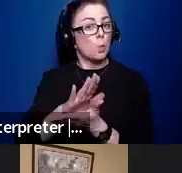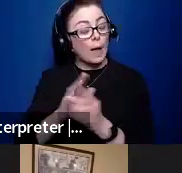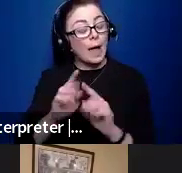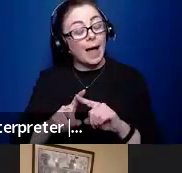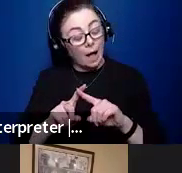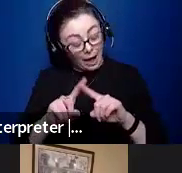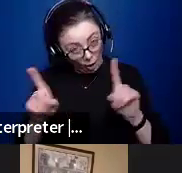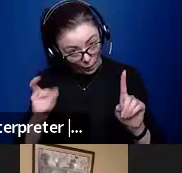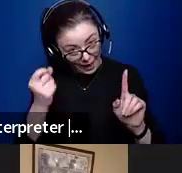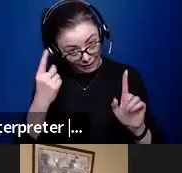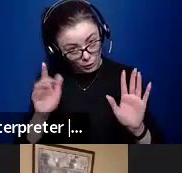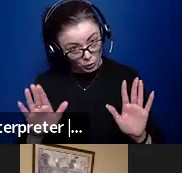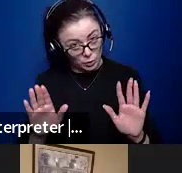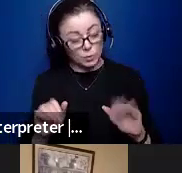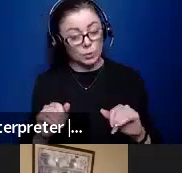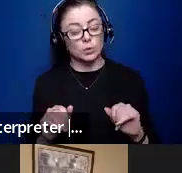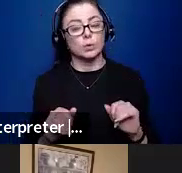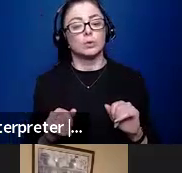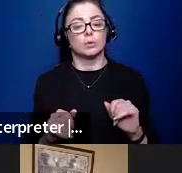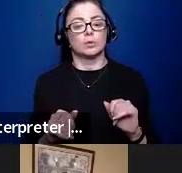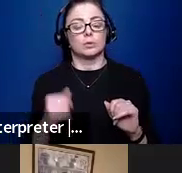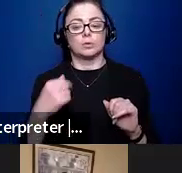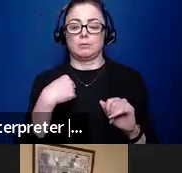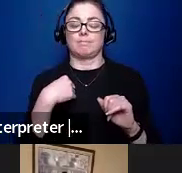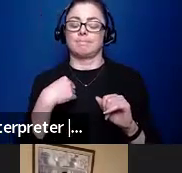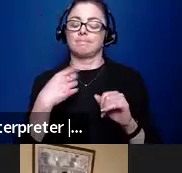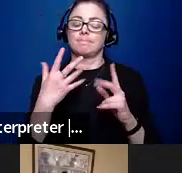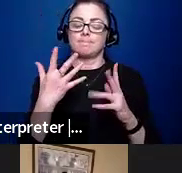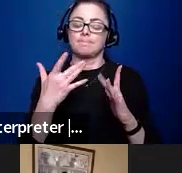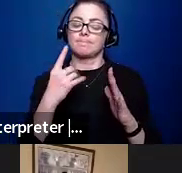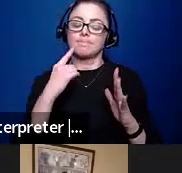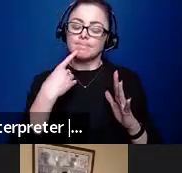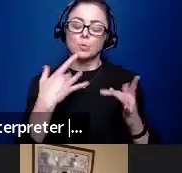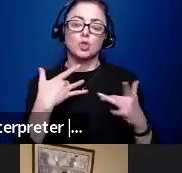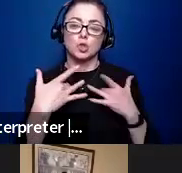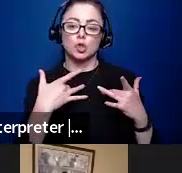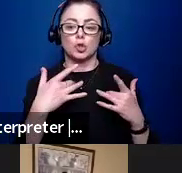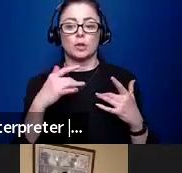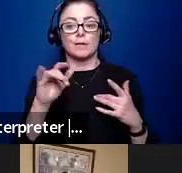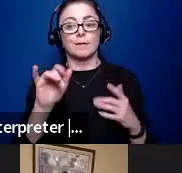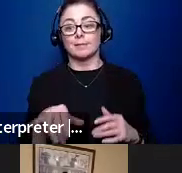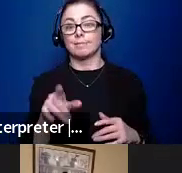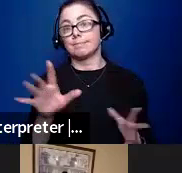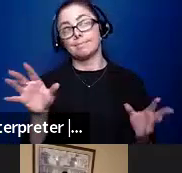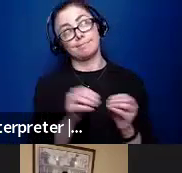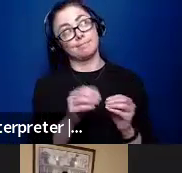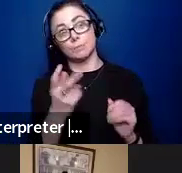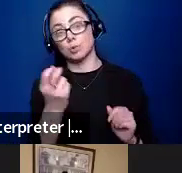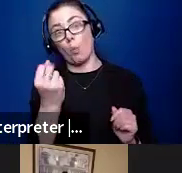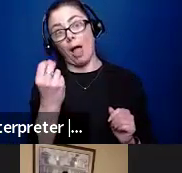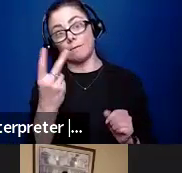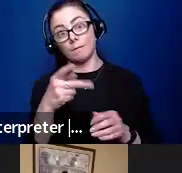However, I am very concerned that the 12 professionals that we currently